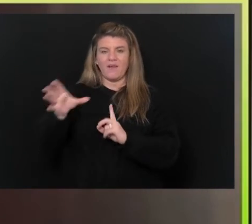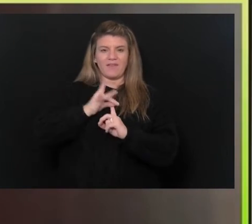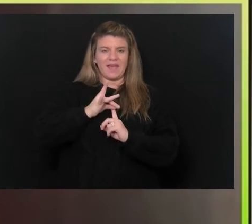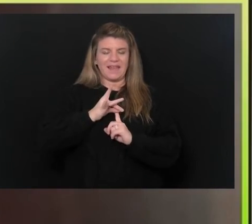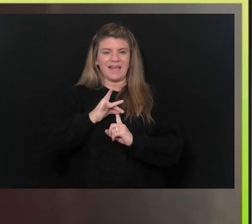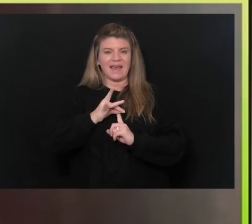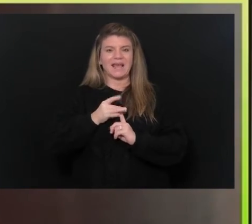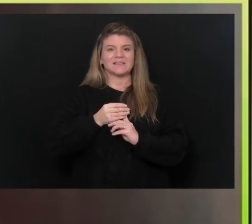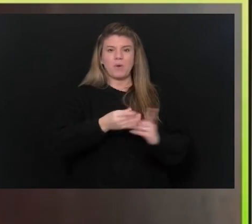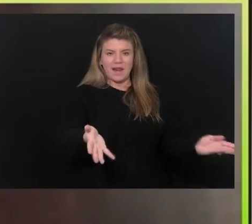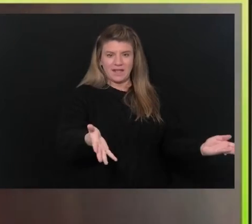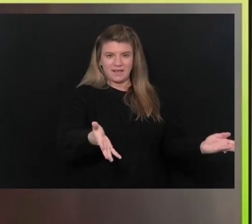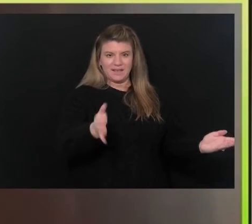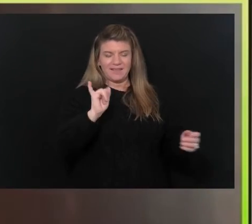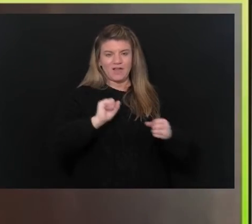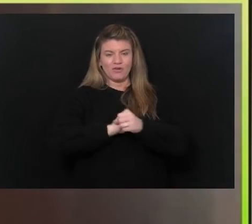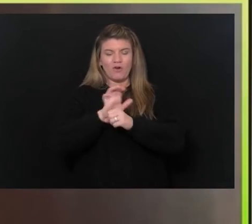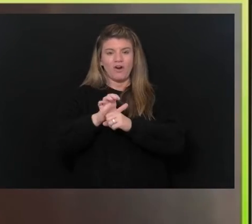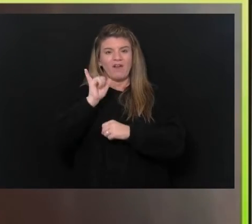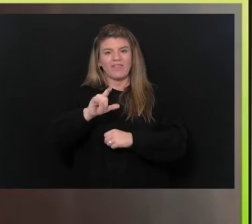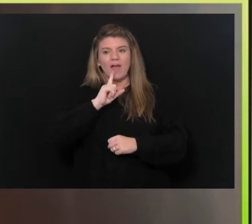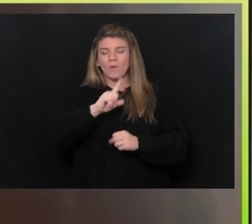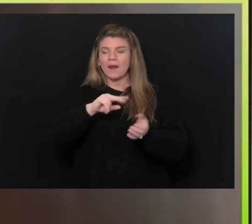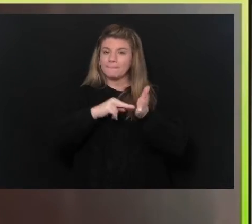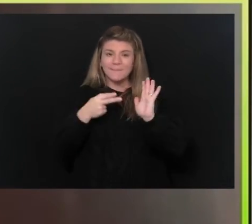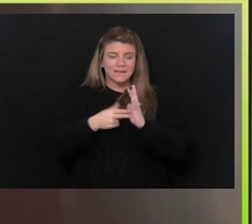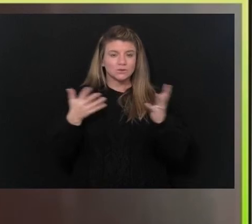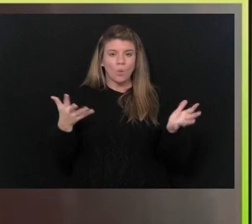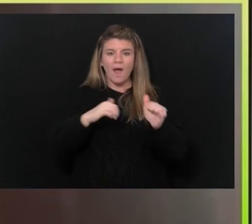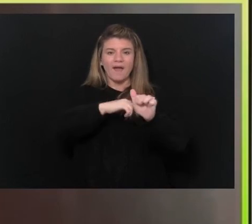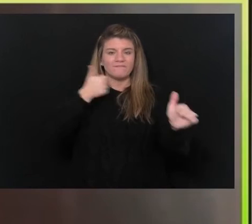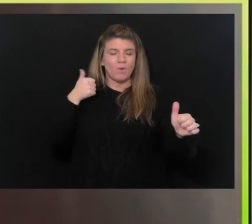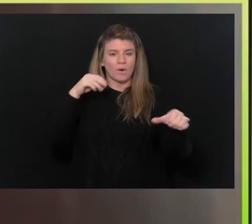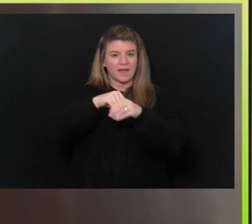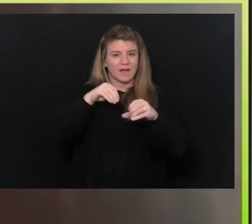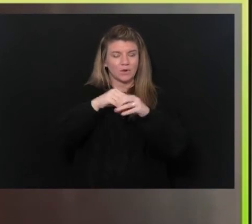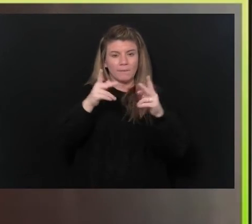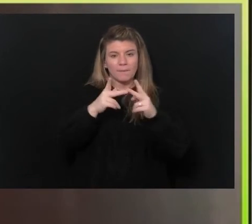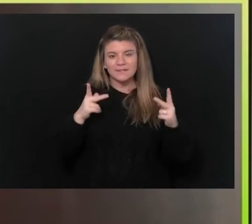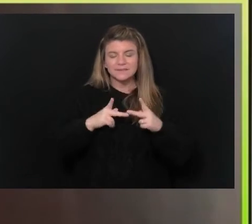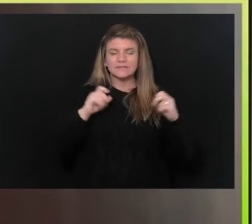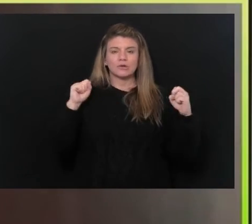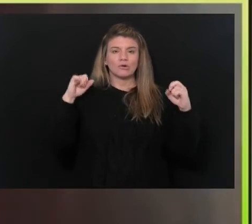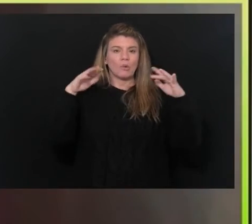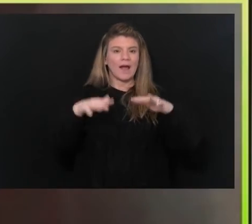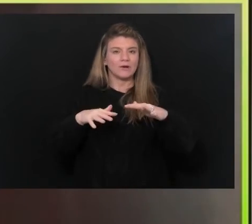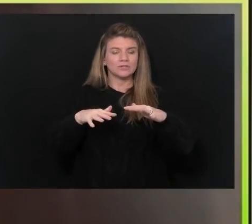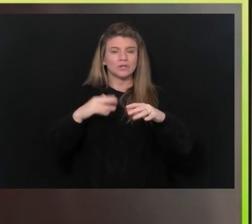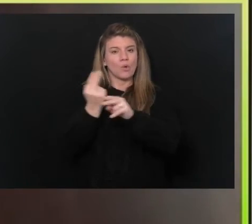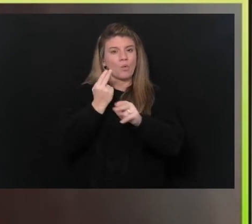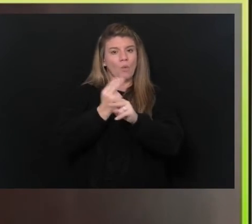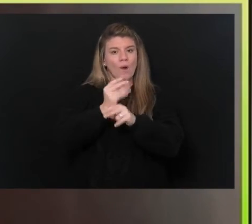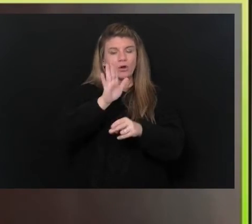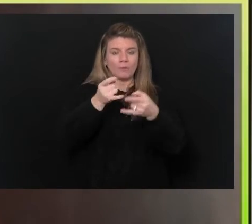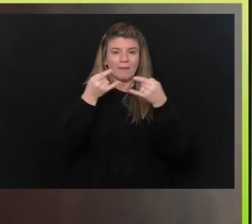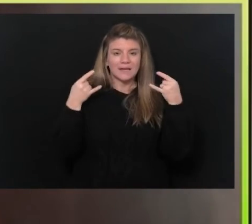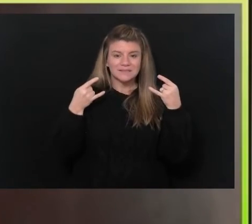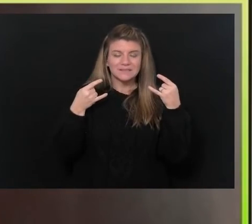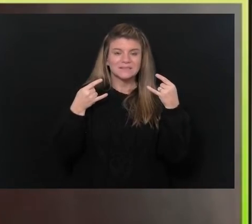spreading COVID. And that really does mean avoiding indoor places and crowds, wear your